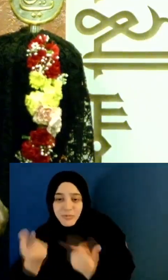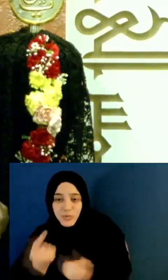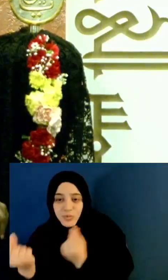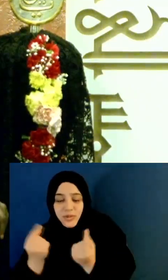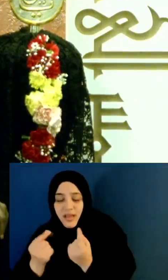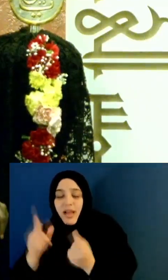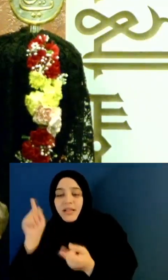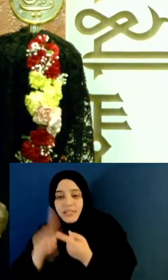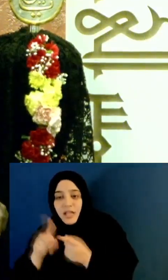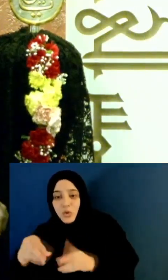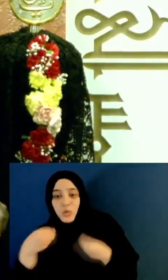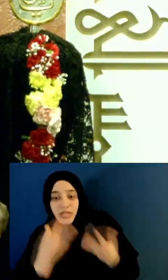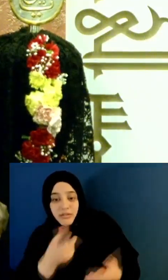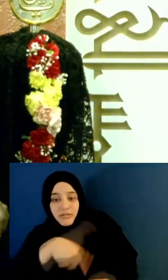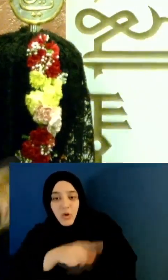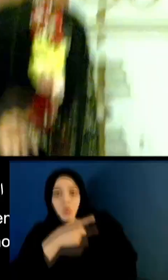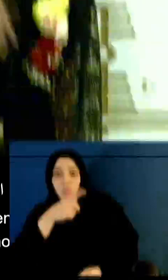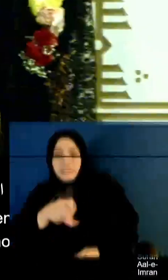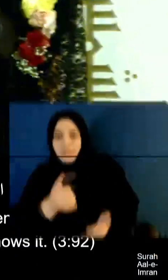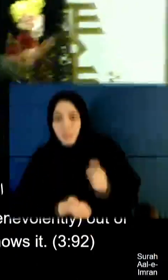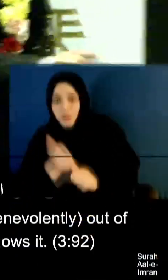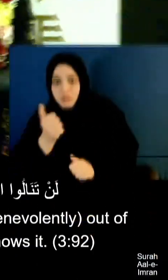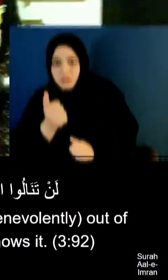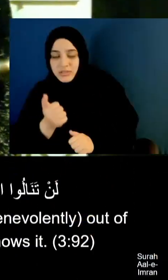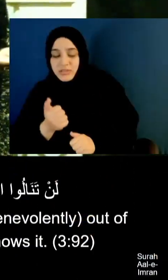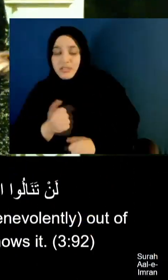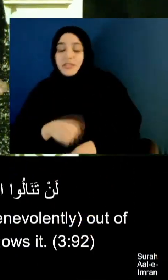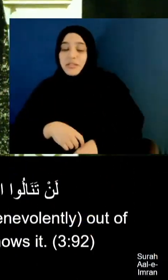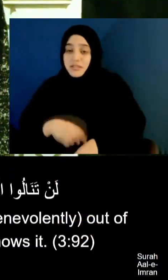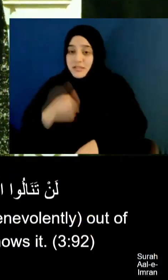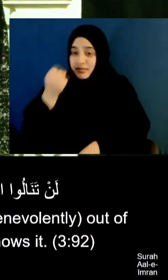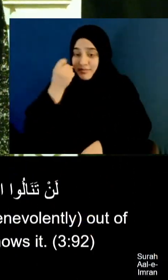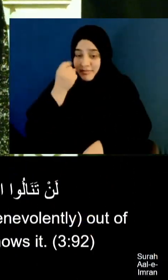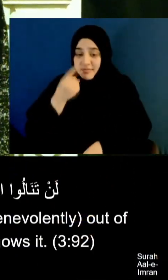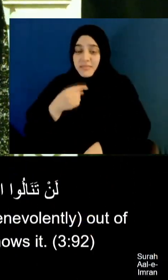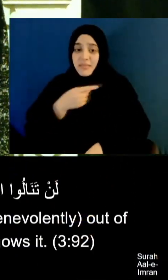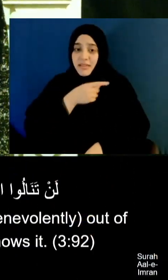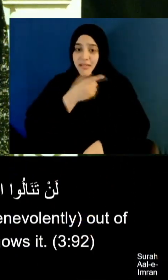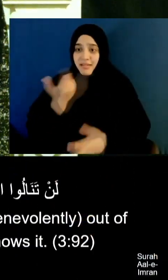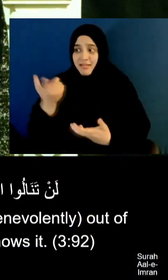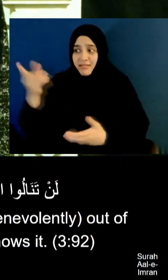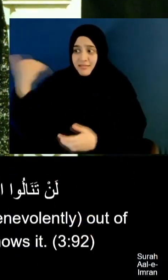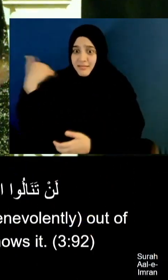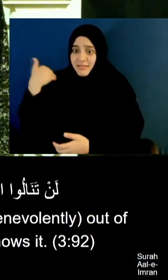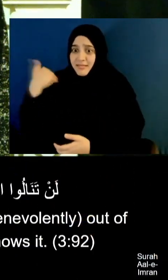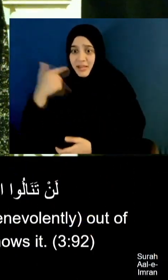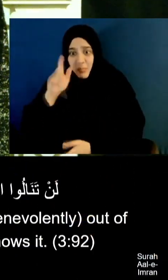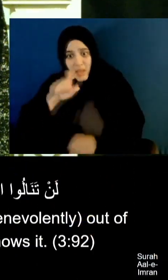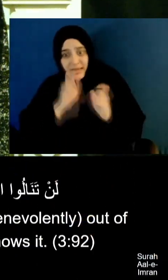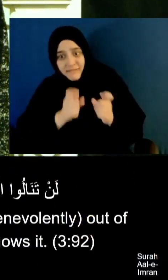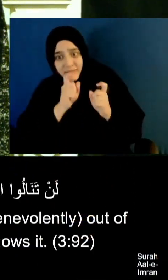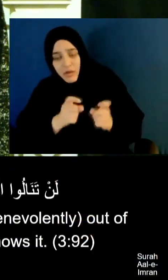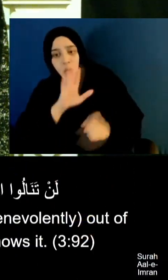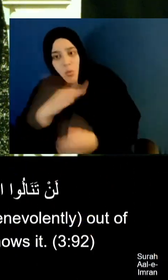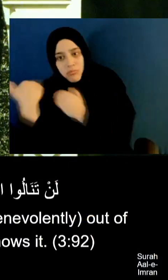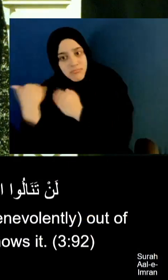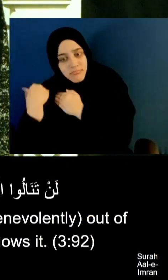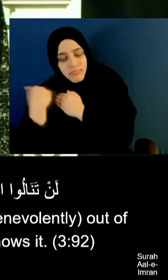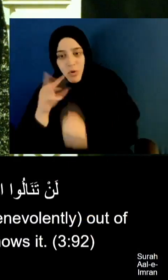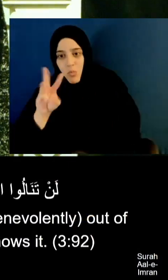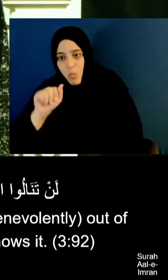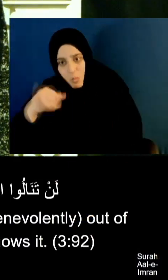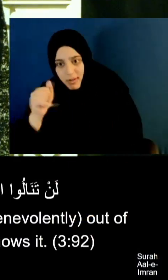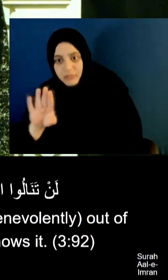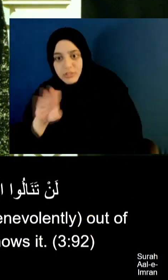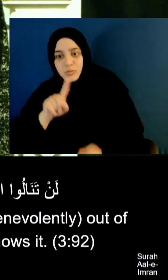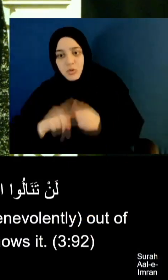here earlier on, said donate, donate, donate. Baba, it's wajib to donate.